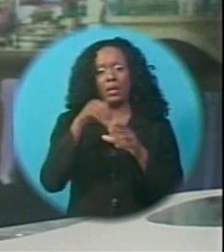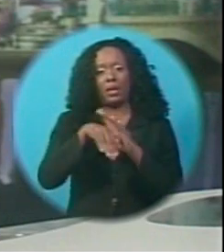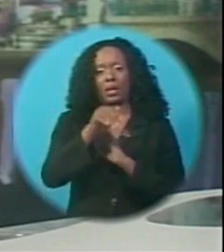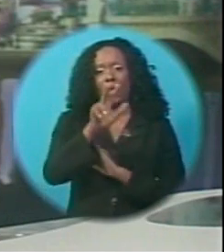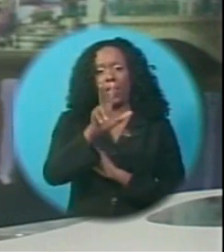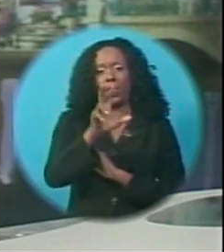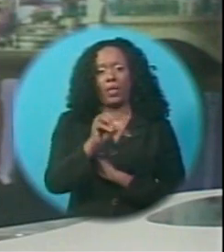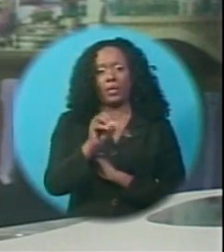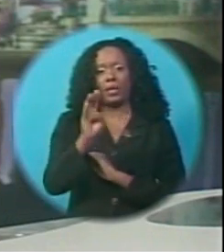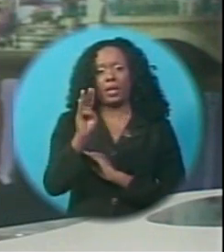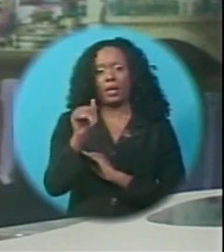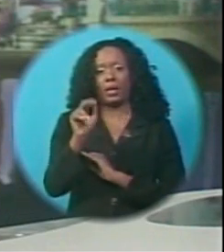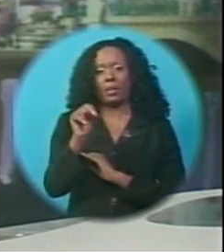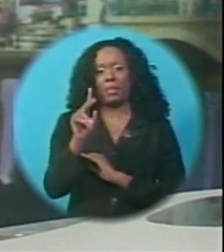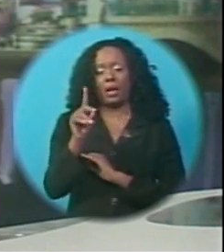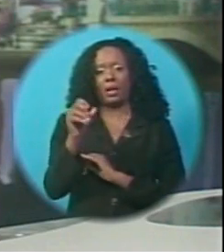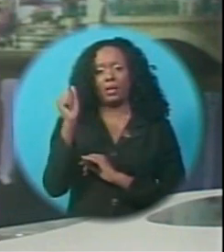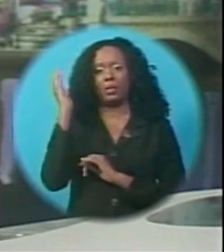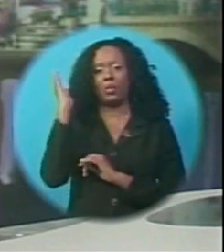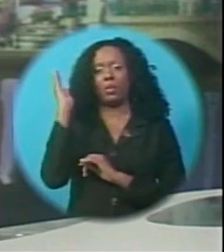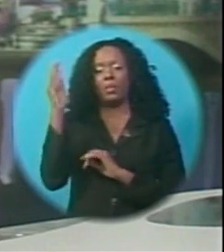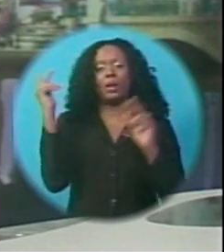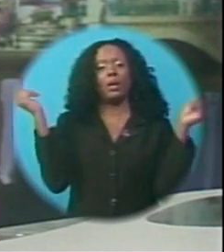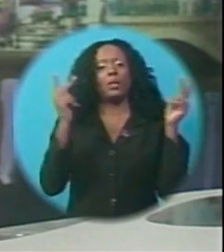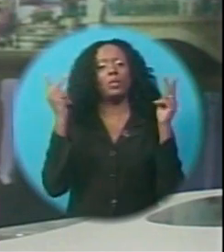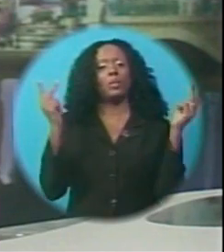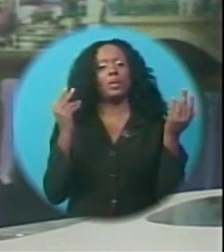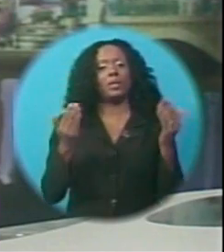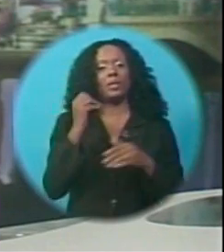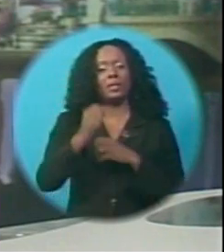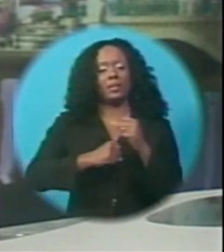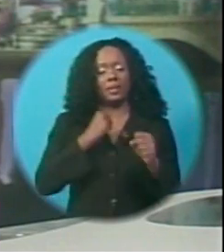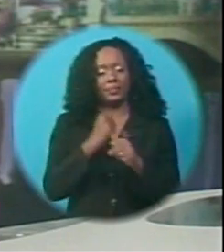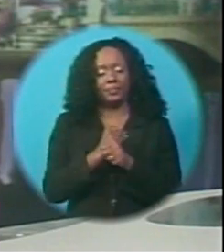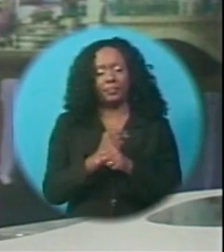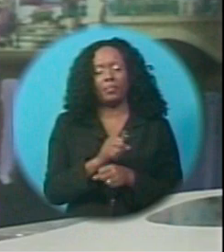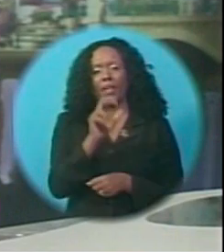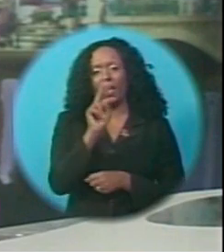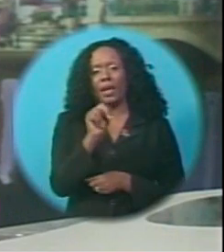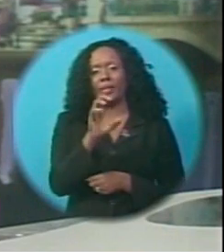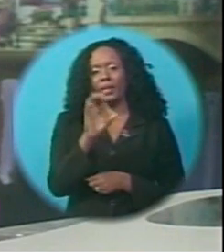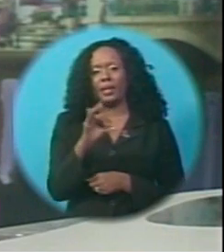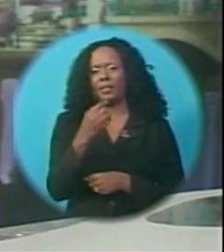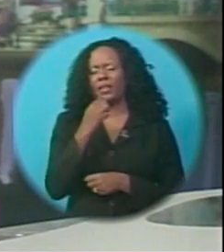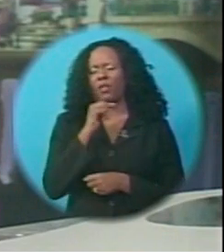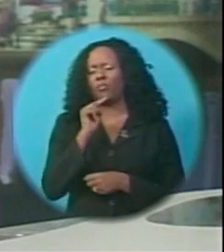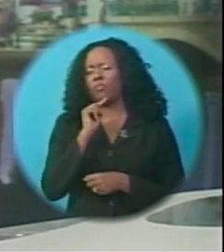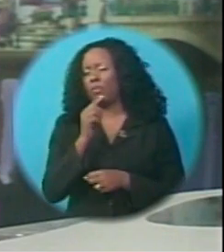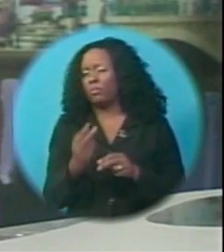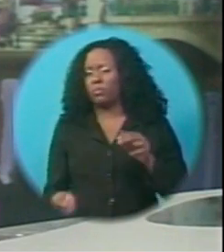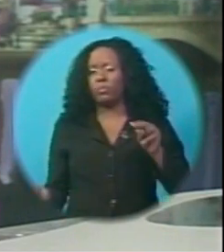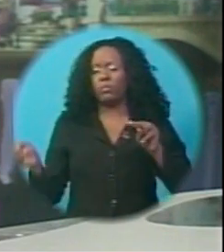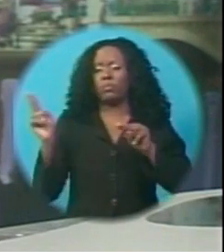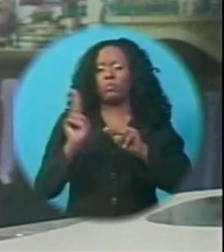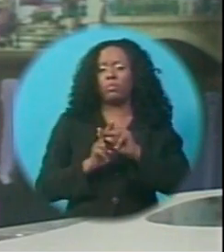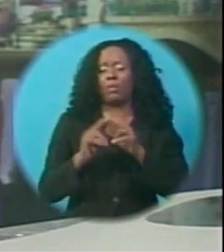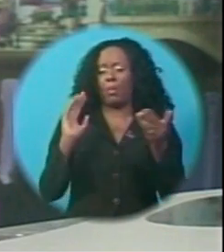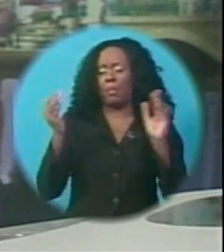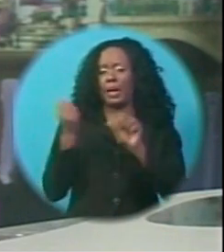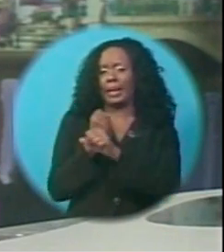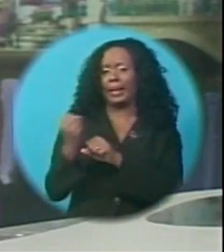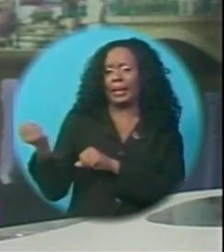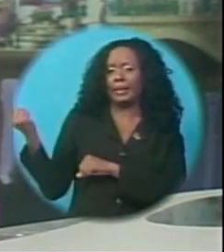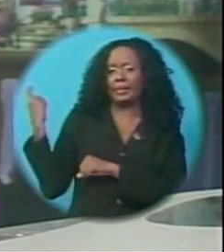but Barbadians themselves at home are very happy to be involved in this. We've seen a growth in the Kadooment bands as well. Just